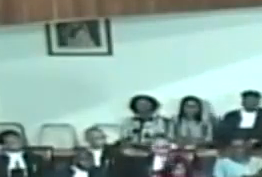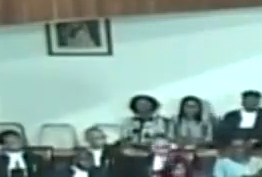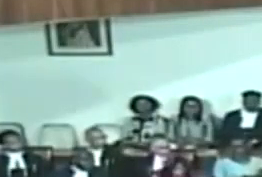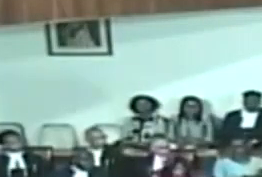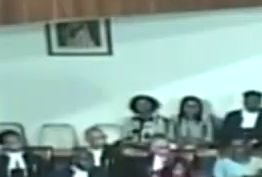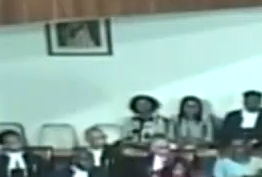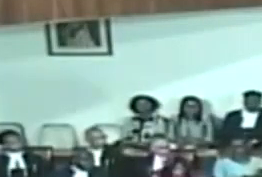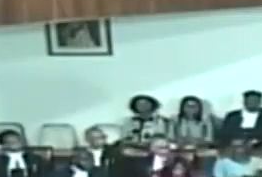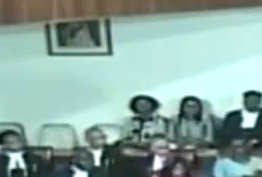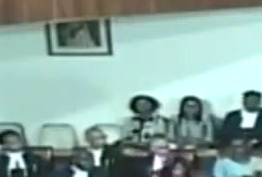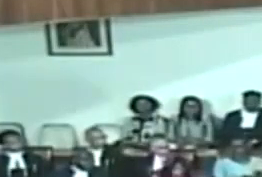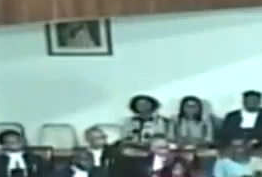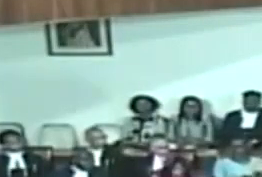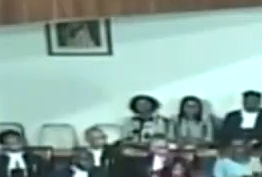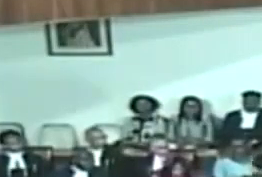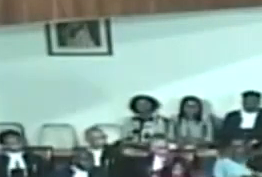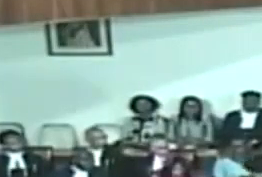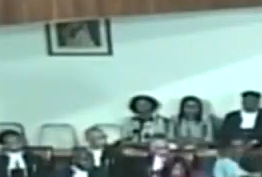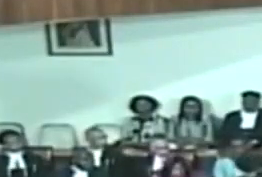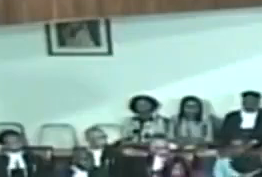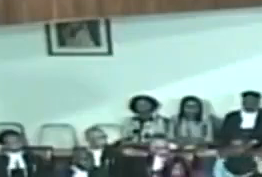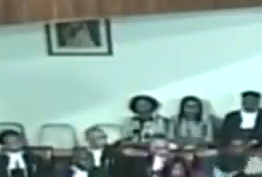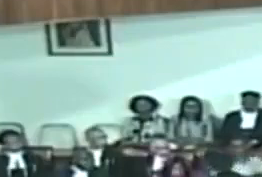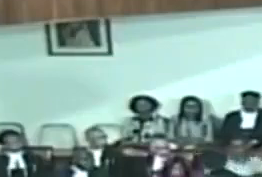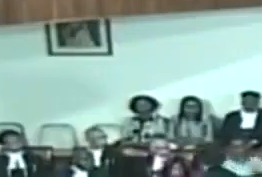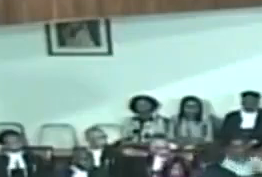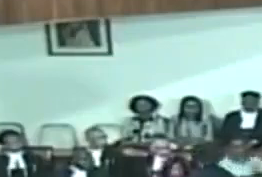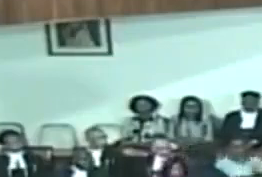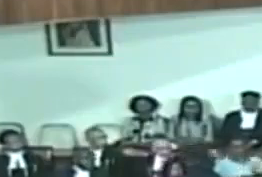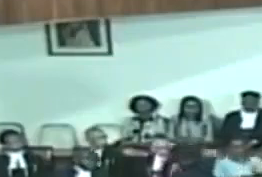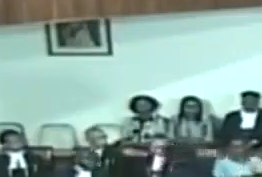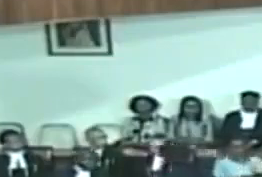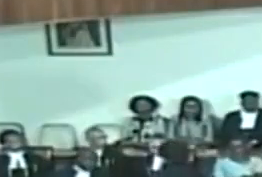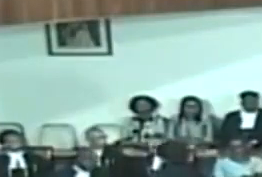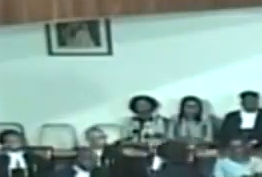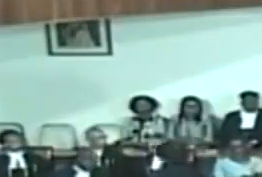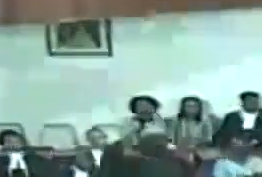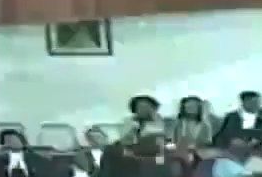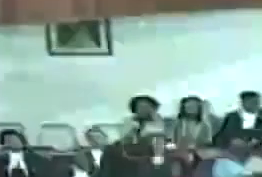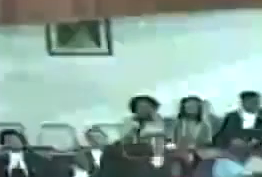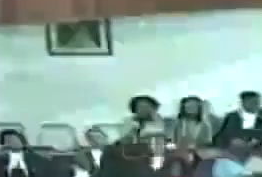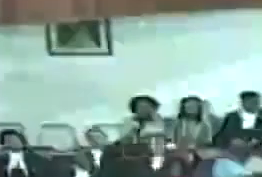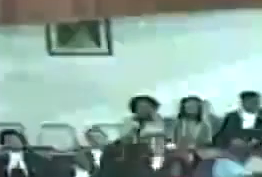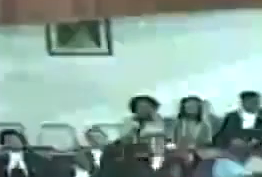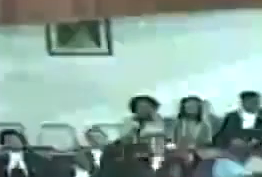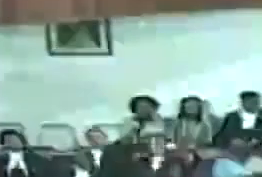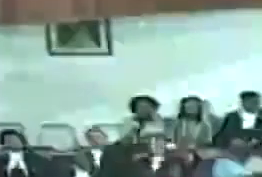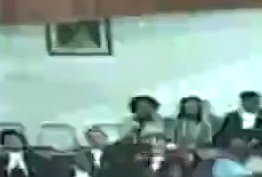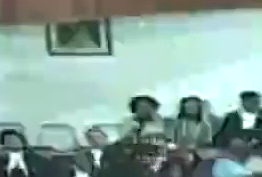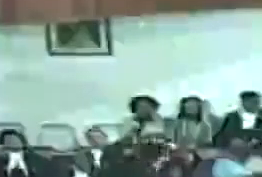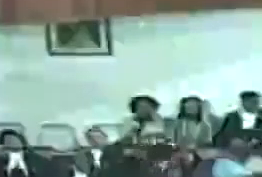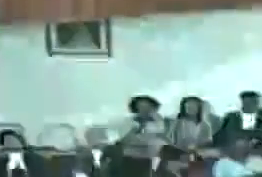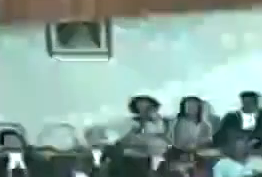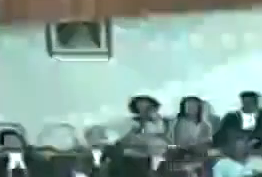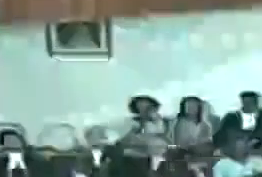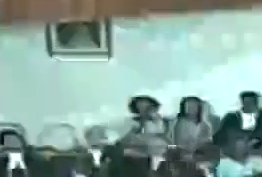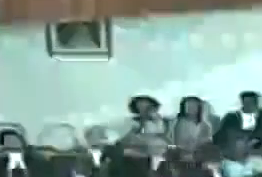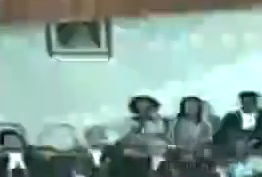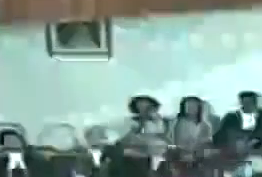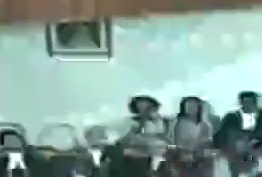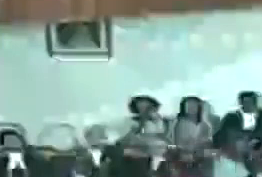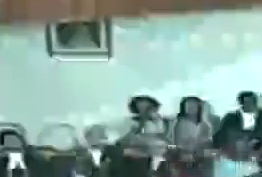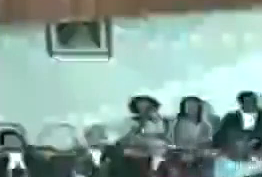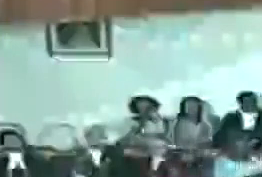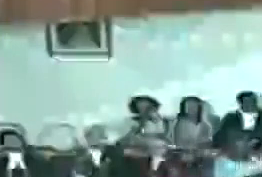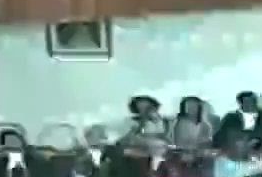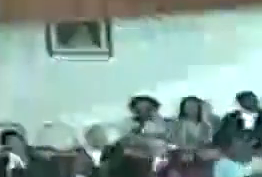This is creating on the horizon a new Jamaica of which we all can be proud.